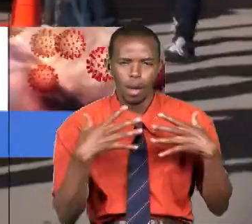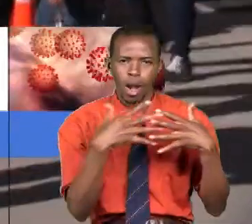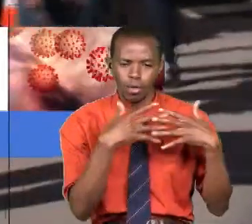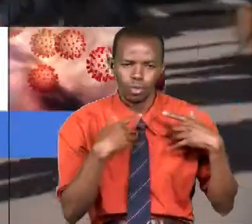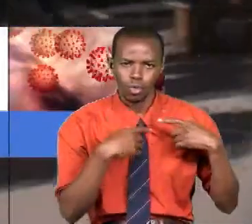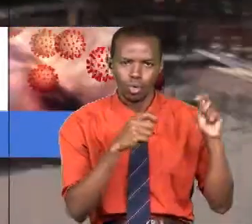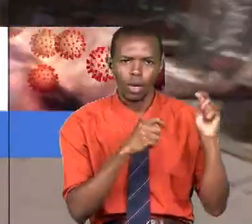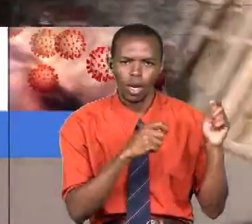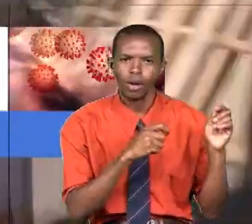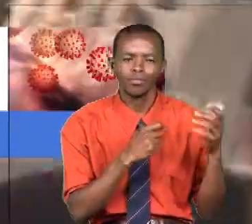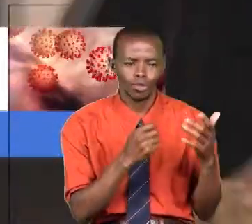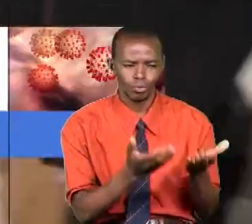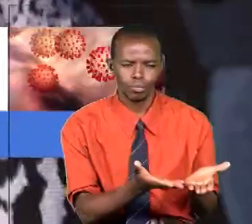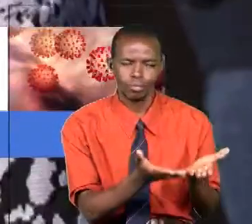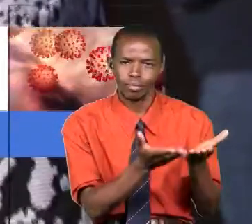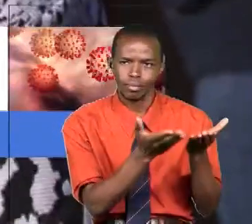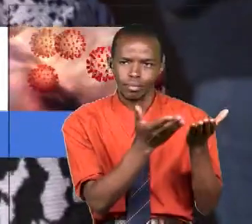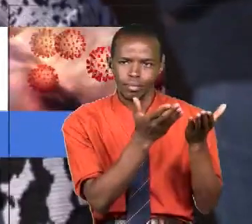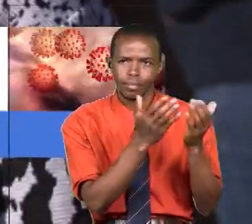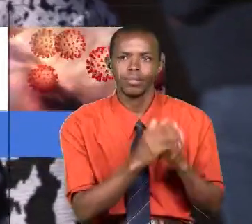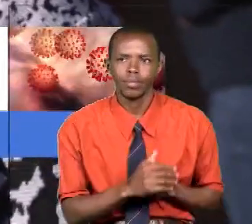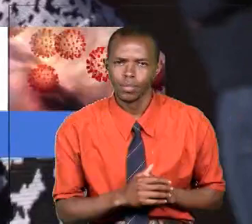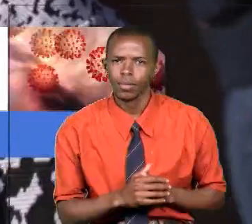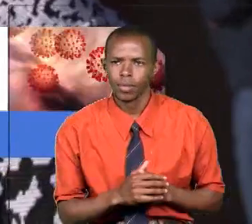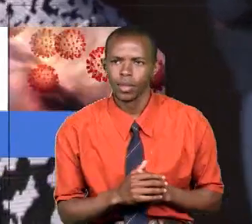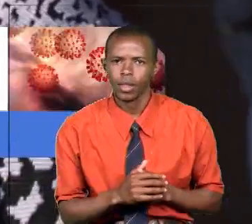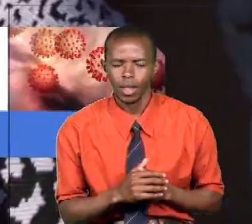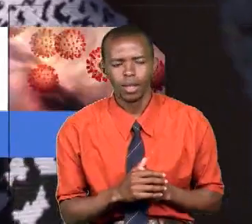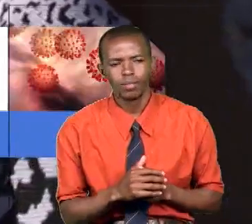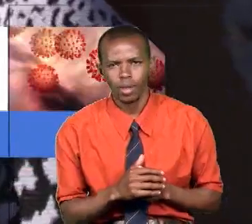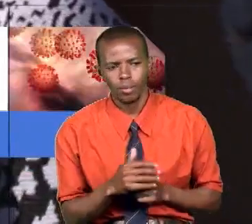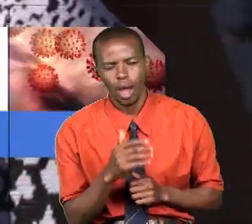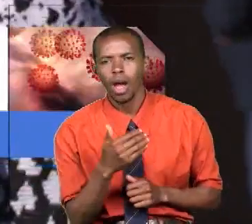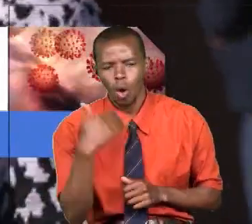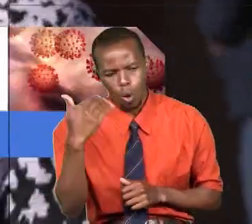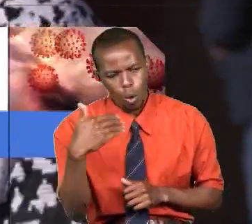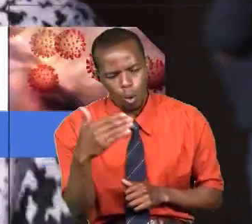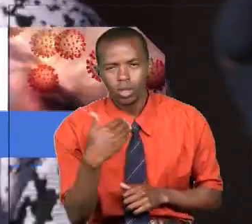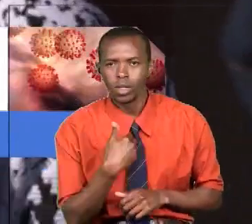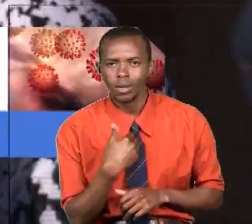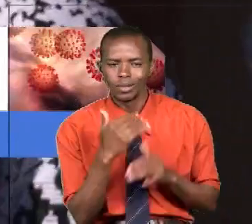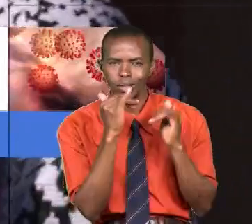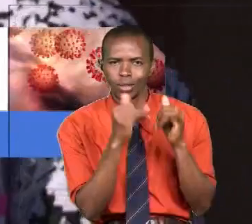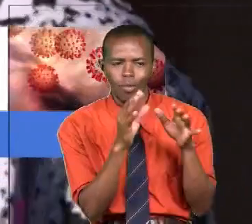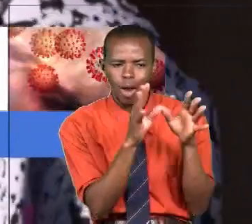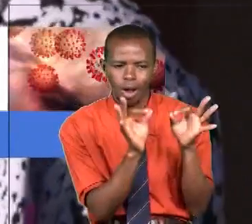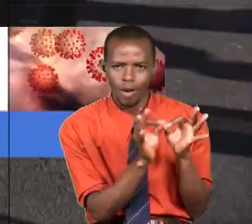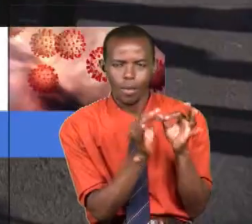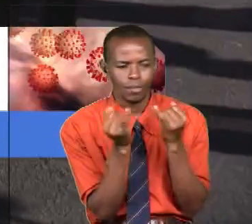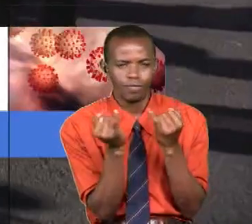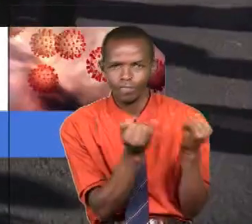to get back on their feet. They're still on their way. They're coming more. Every time we turn around, there's new families we're introduced